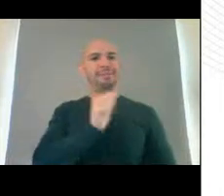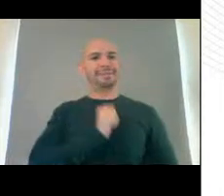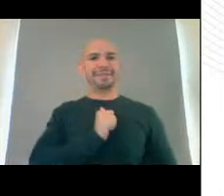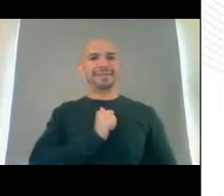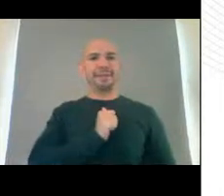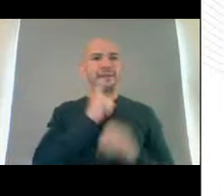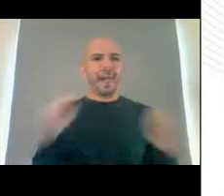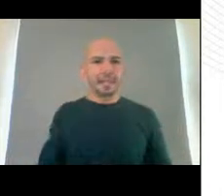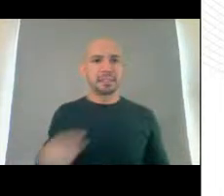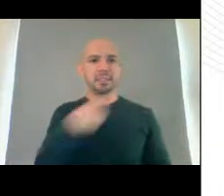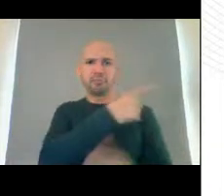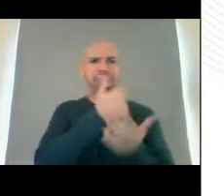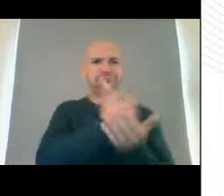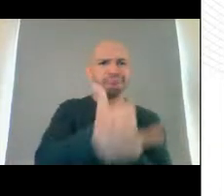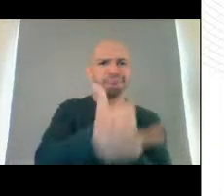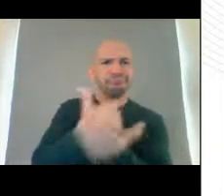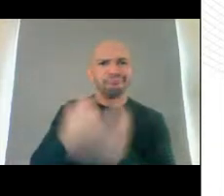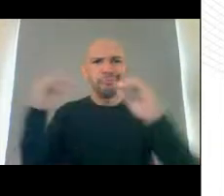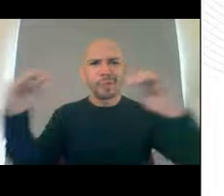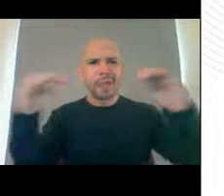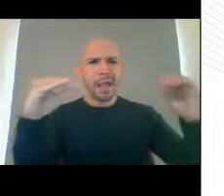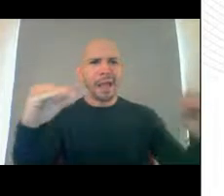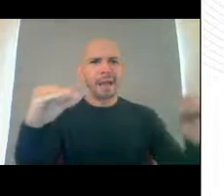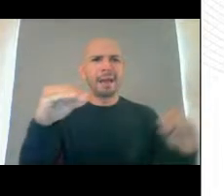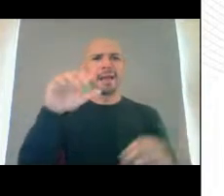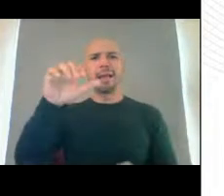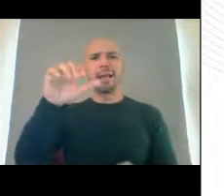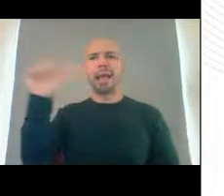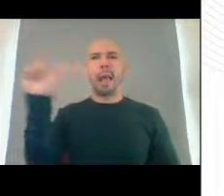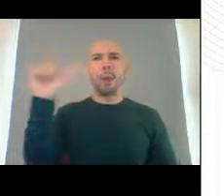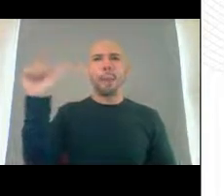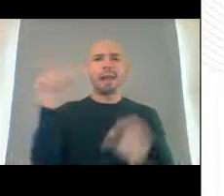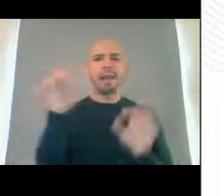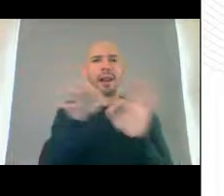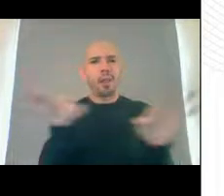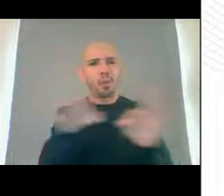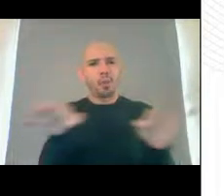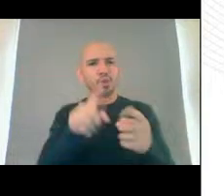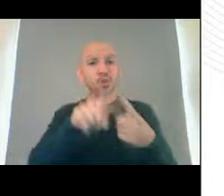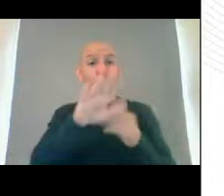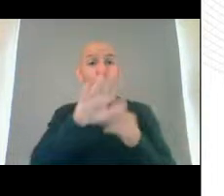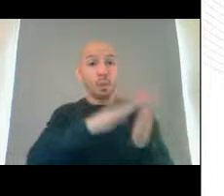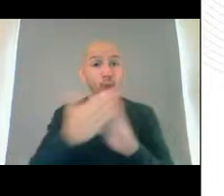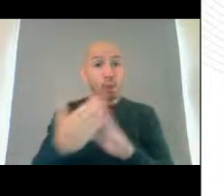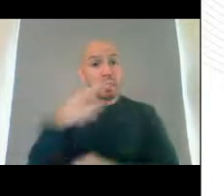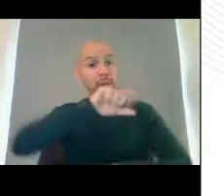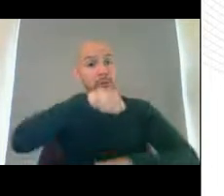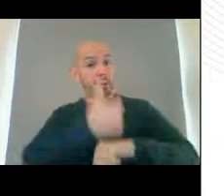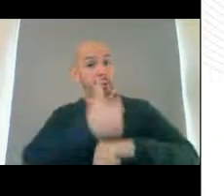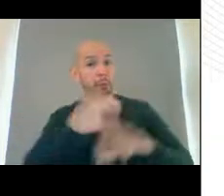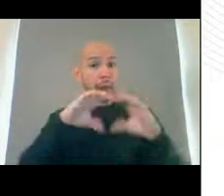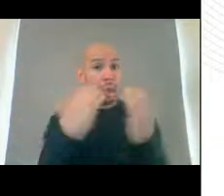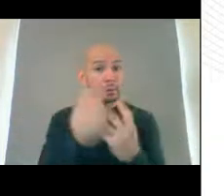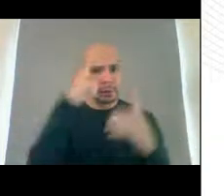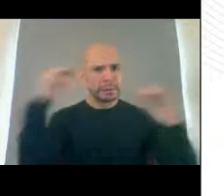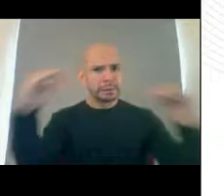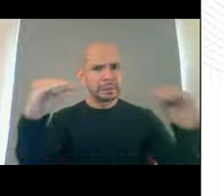he began teaching arabic to his community and held free weekly classes teaching arabic math